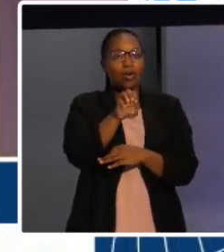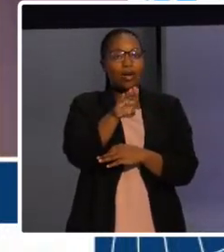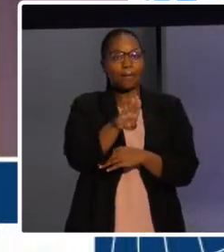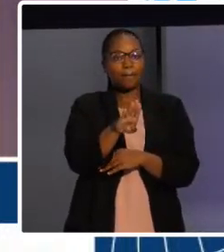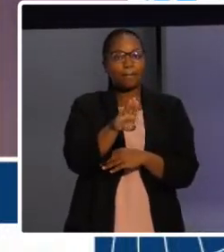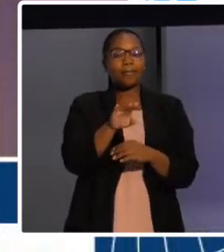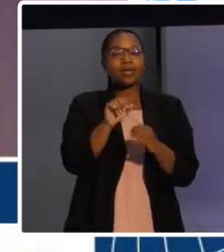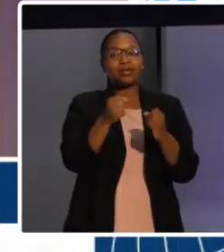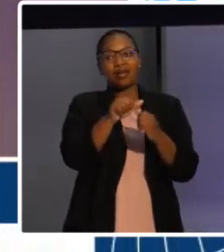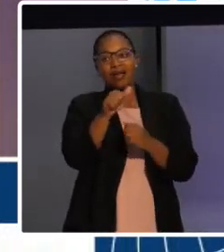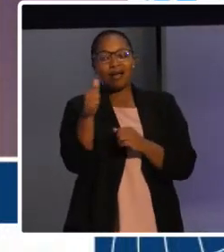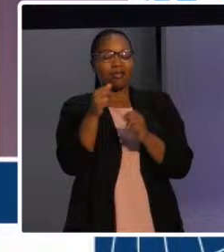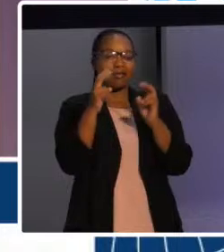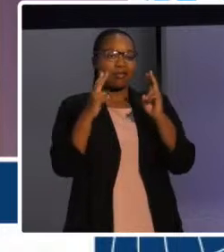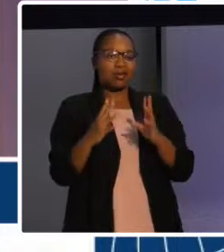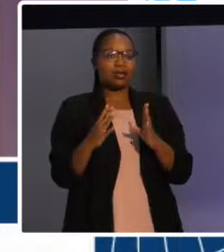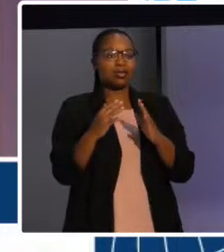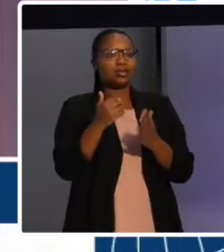the room.